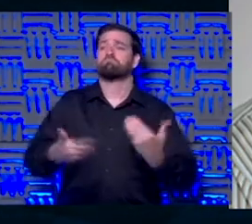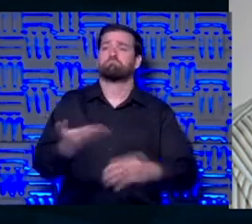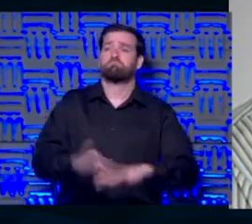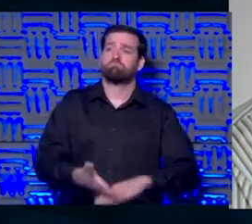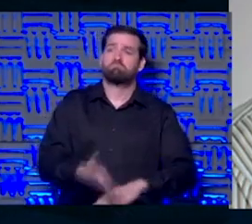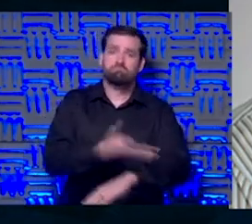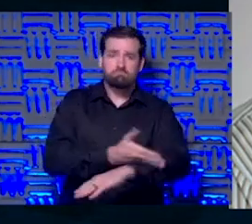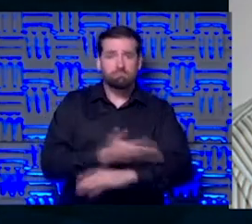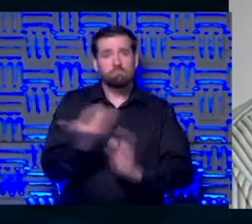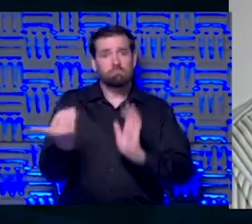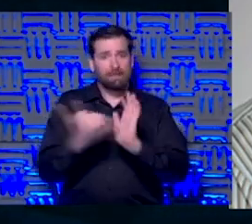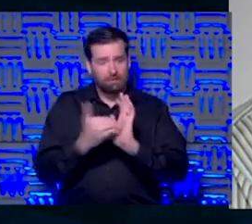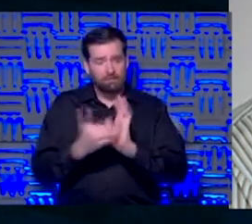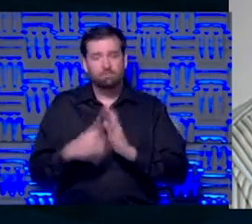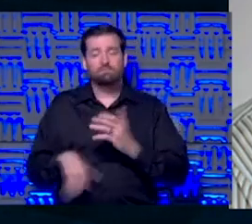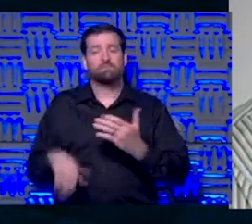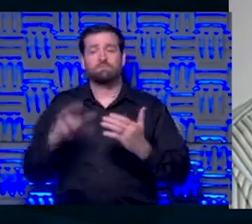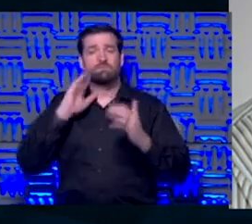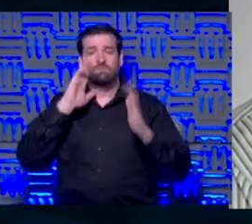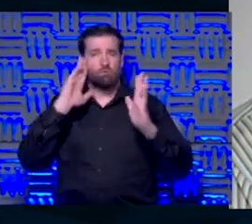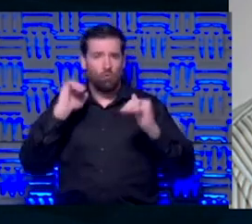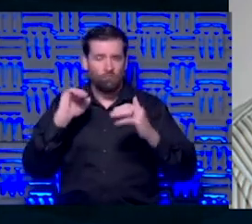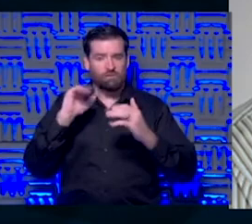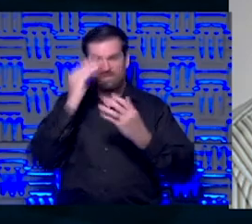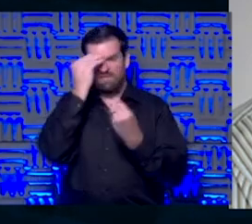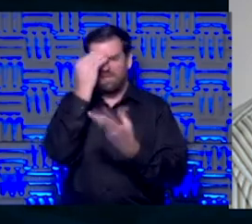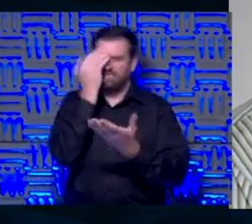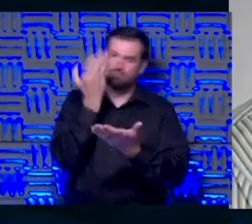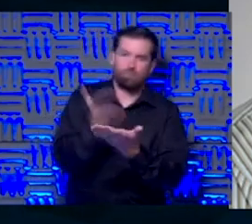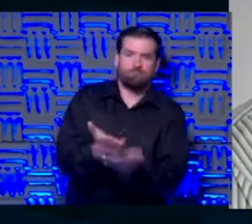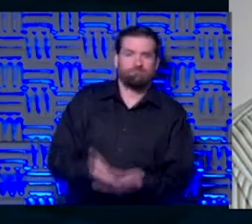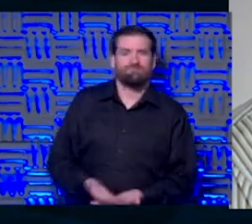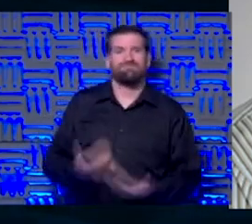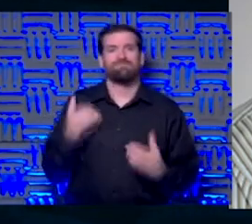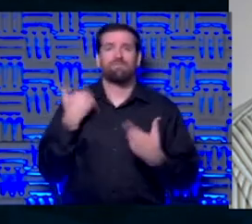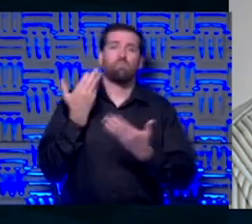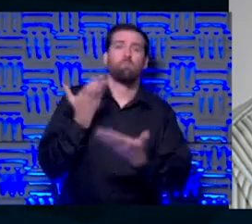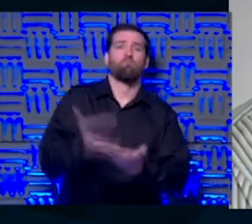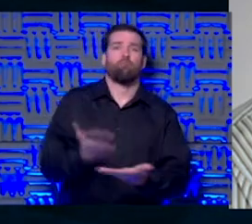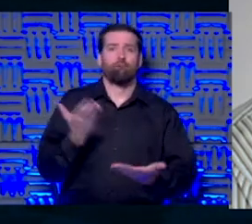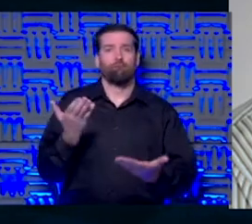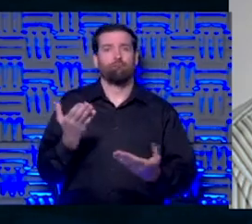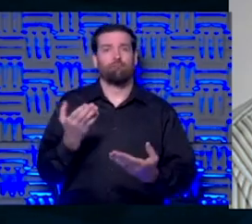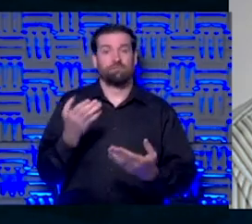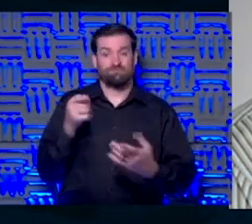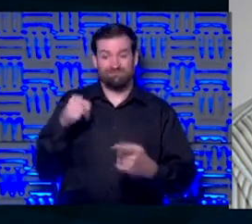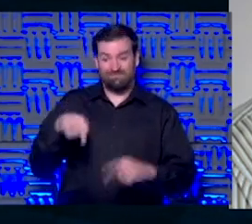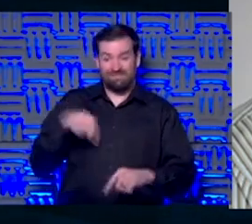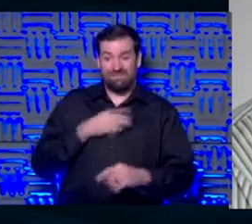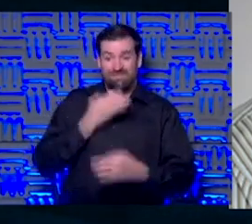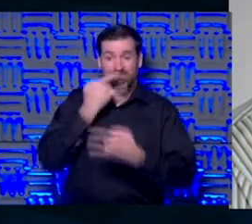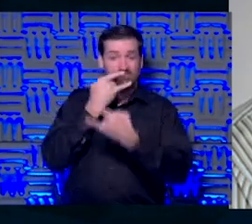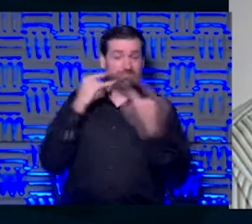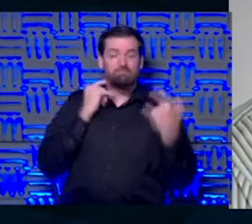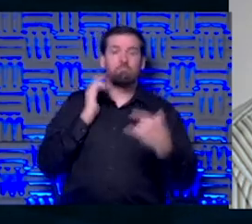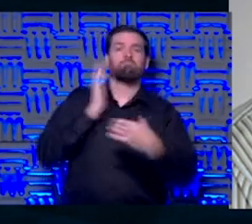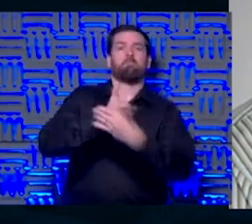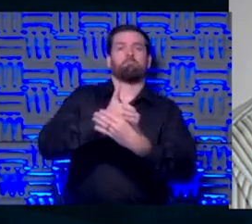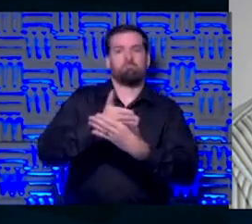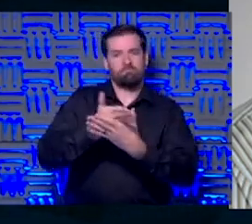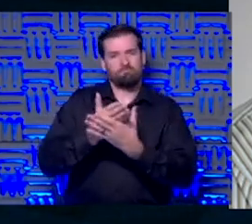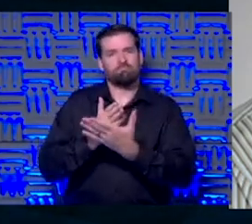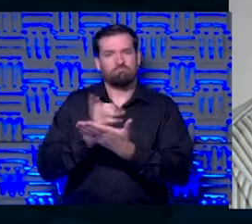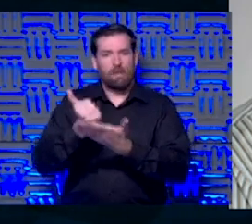we, again, we're hopeful that the data is showing that, because then we've got proof that this intervention has really helped us in